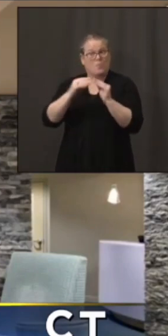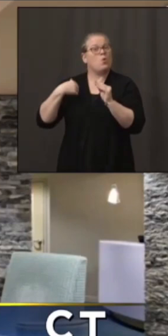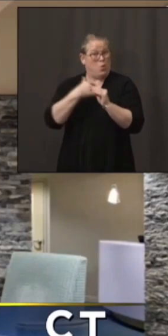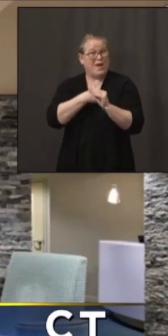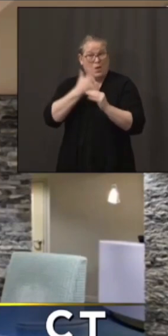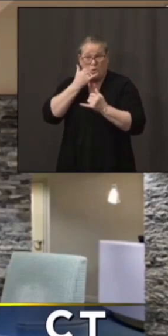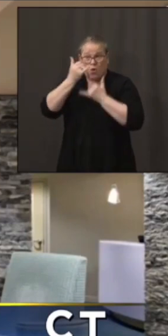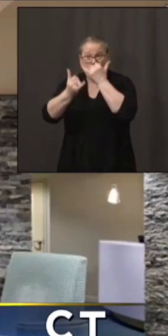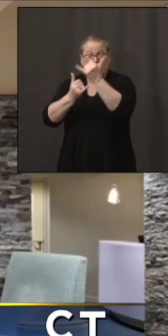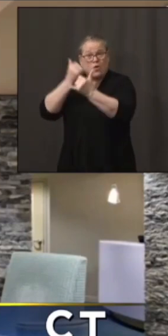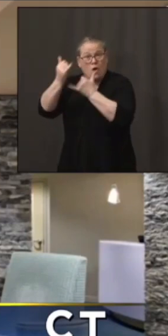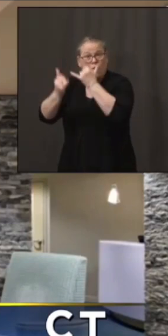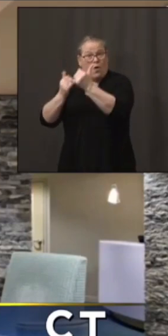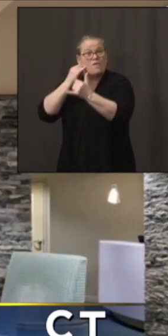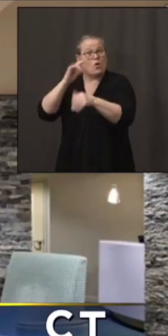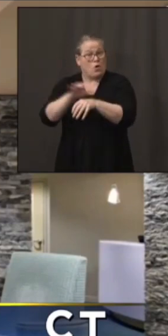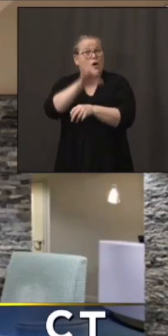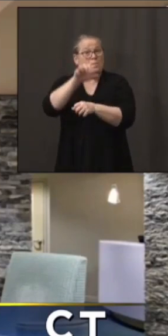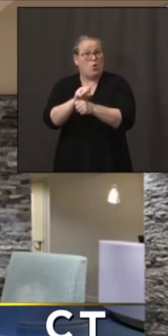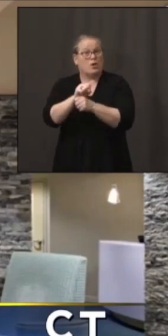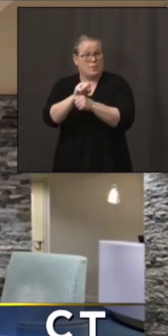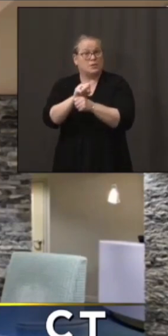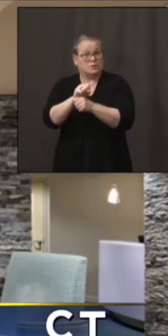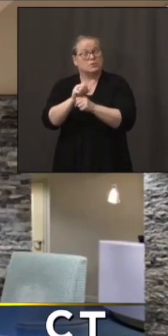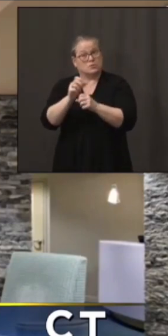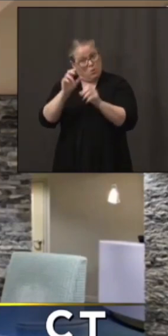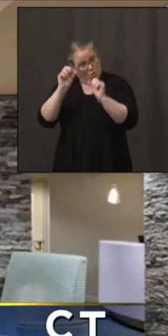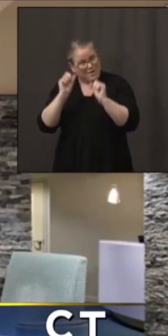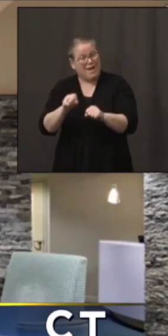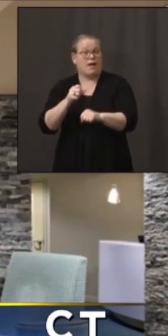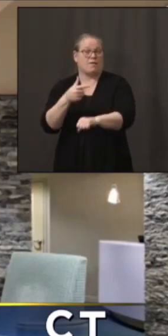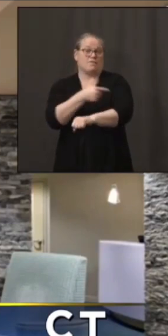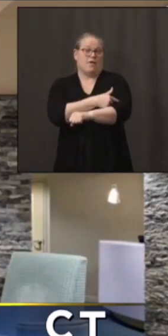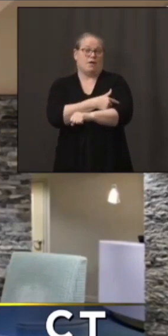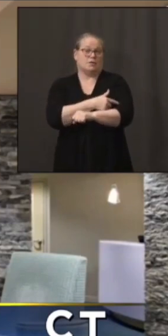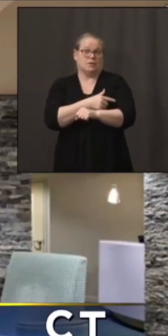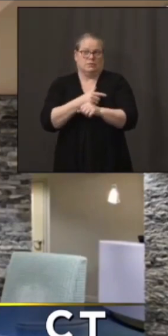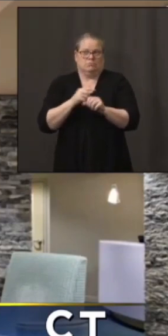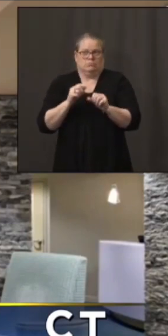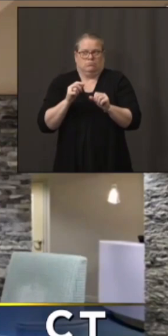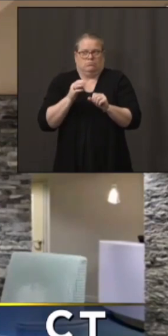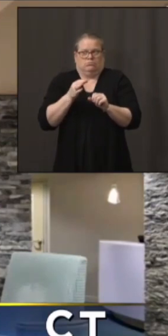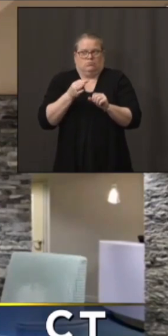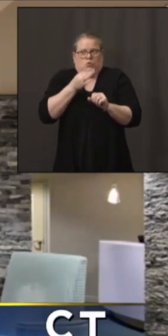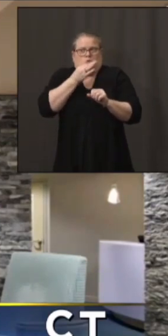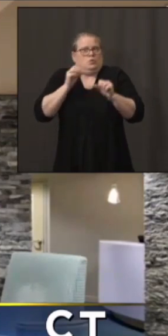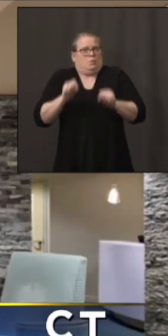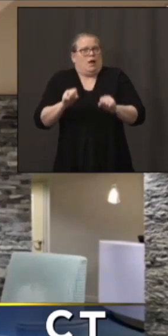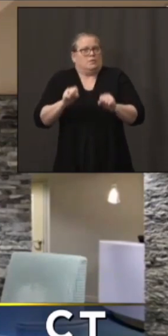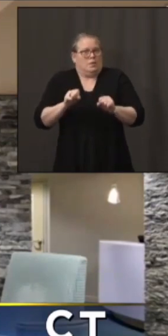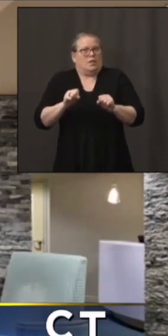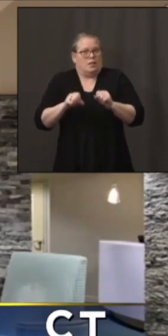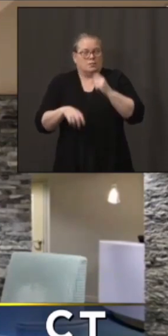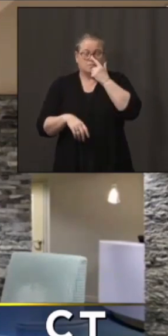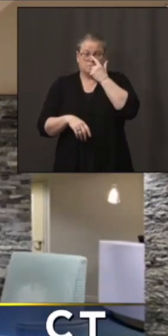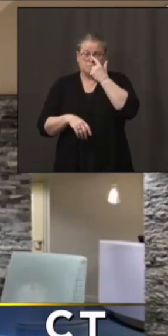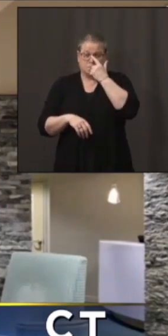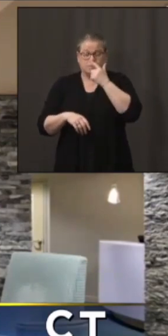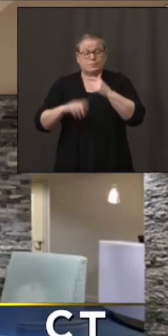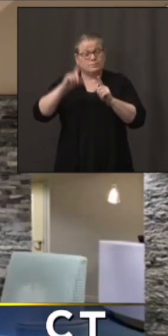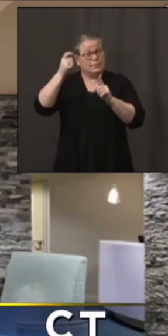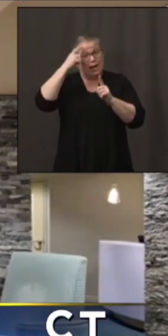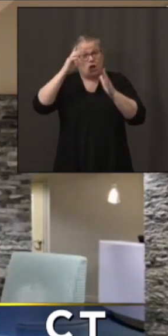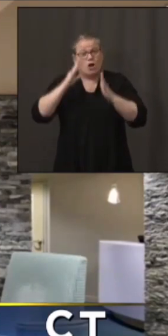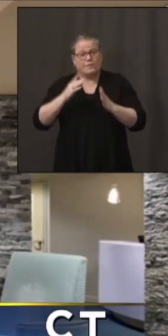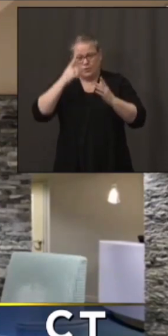them so that we can get them vaccinated as soon as possible. I concur with you.